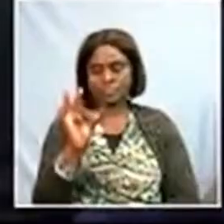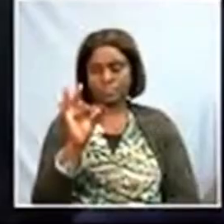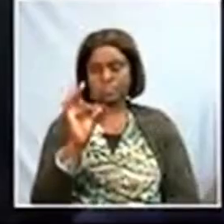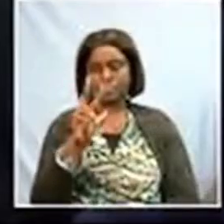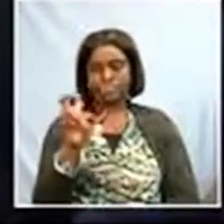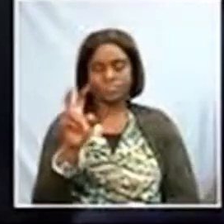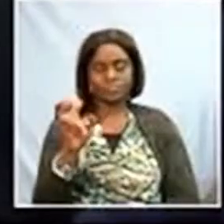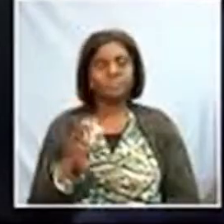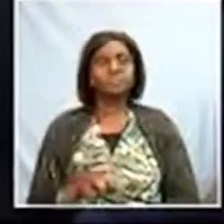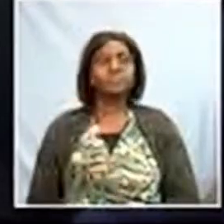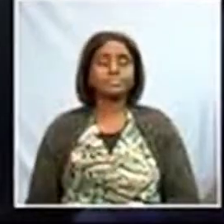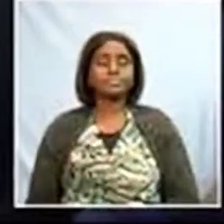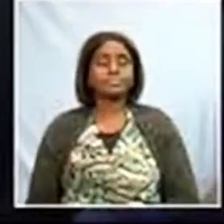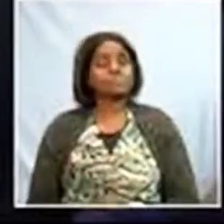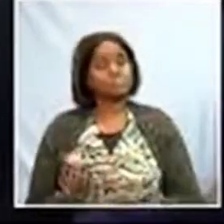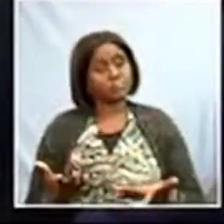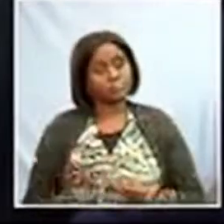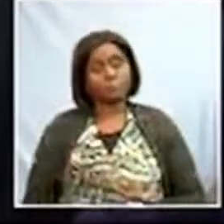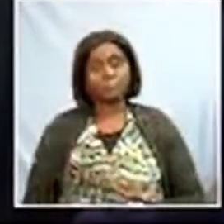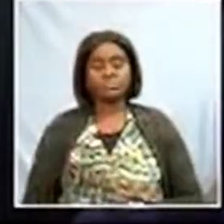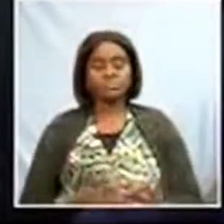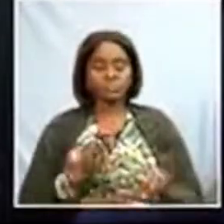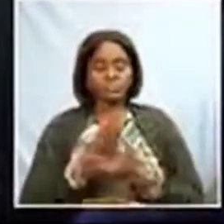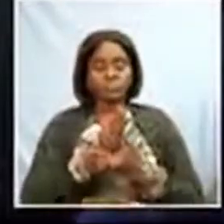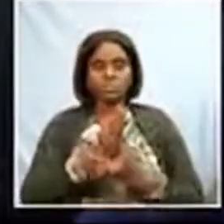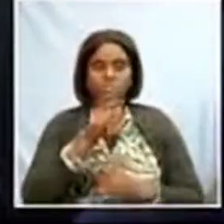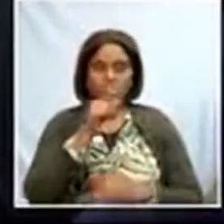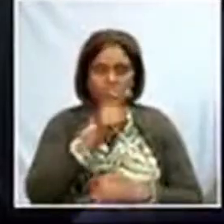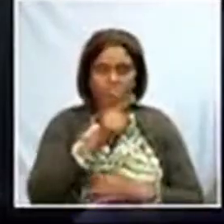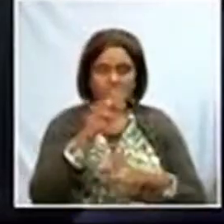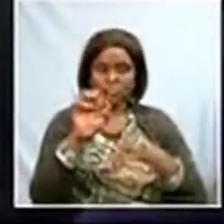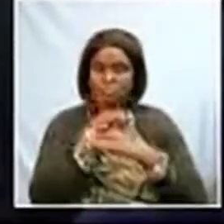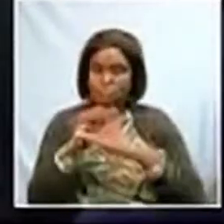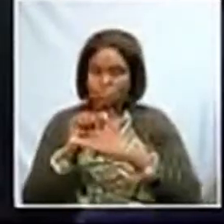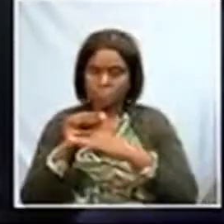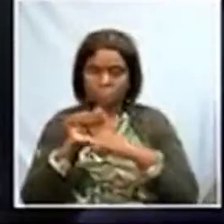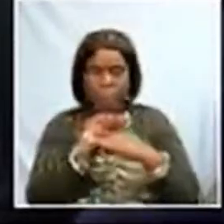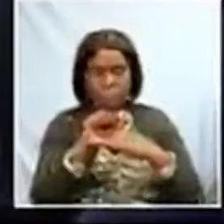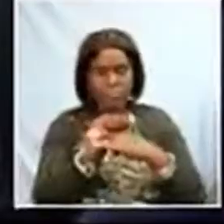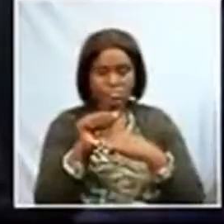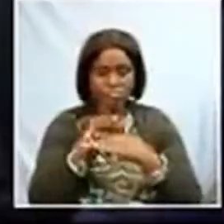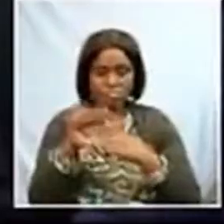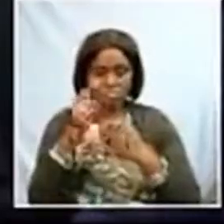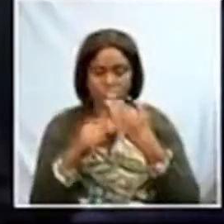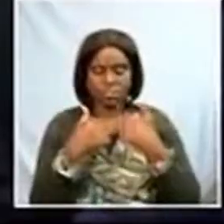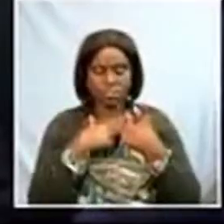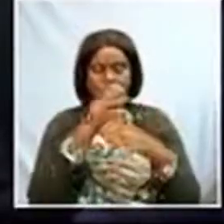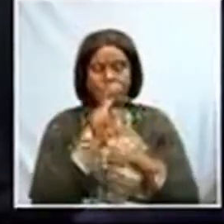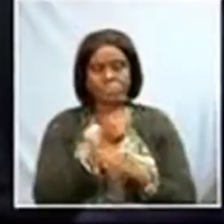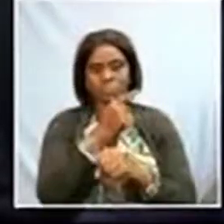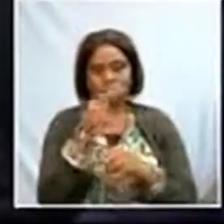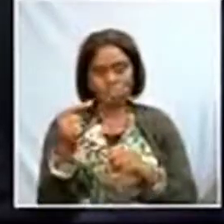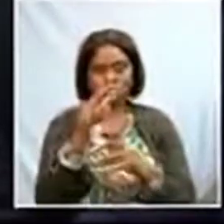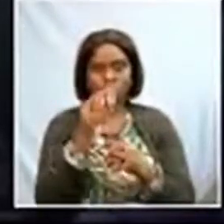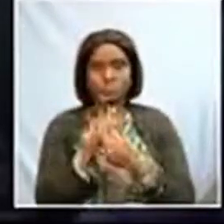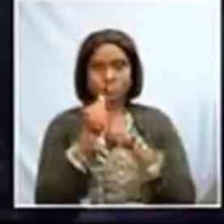249,200. But anyway, through the joint evaluation, what you received as goods received